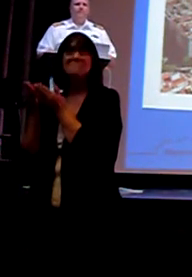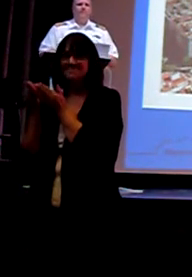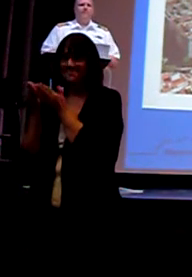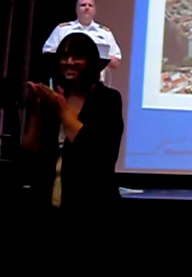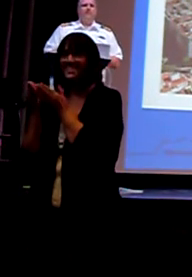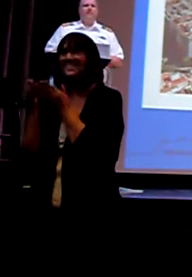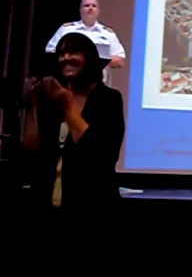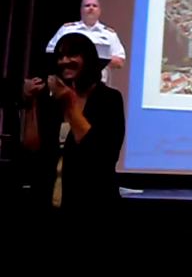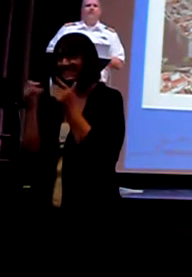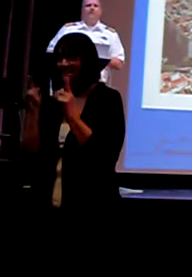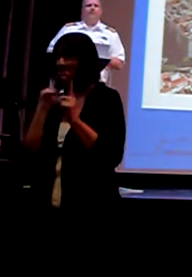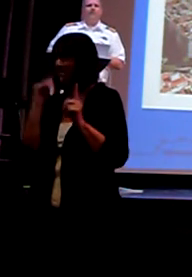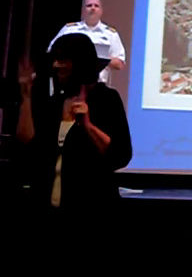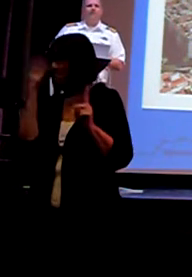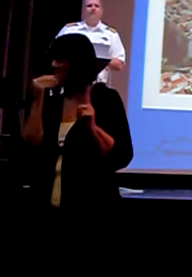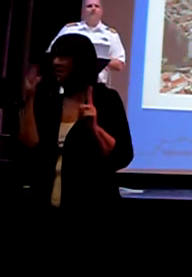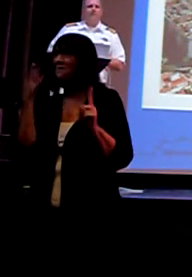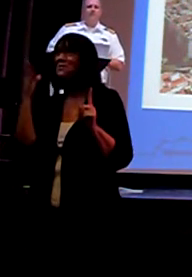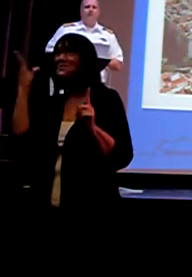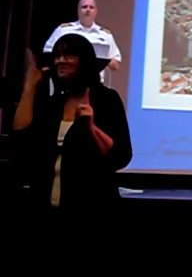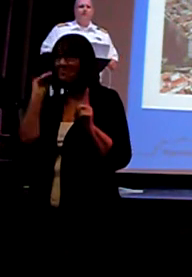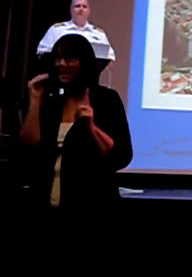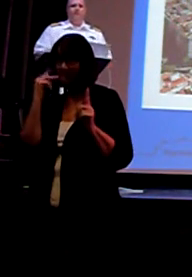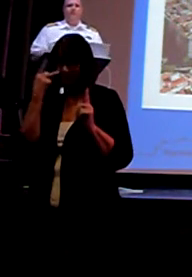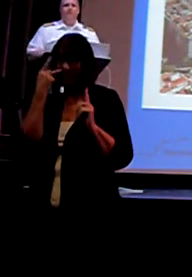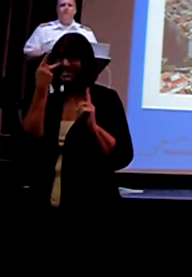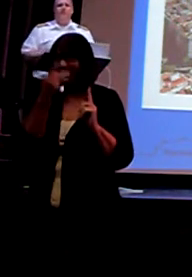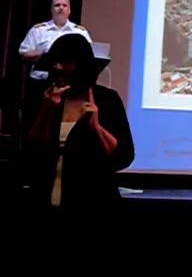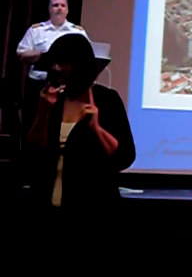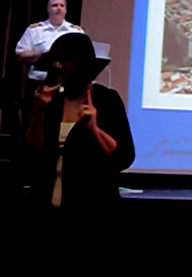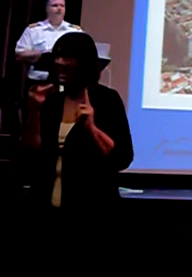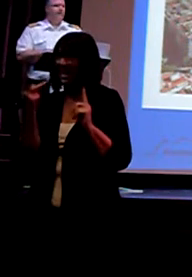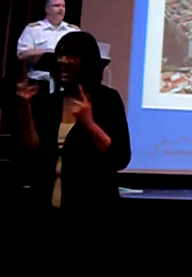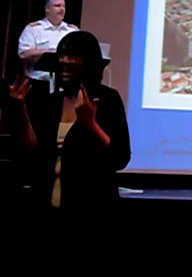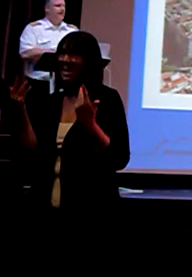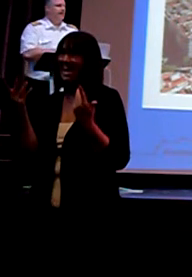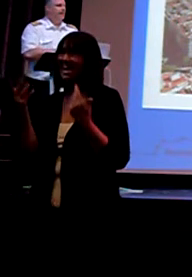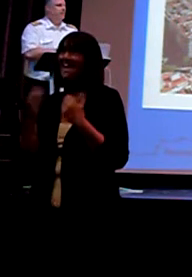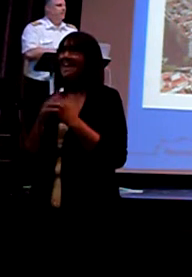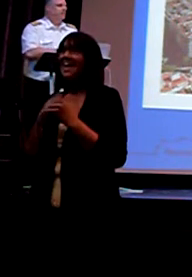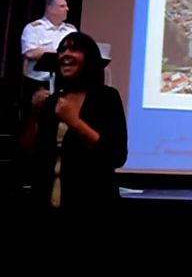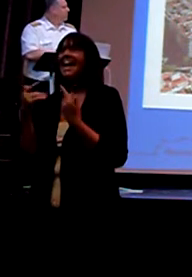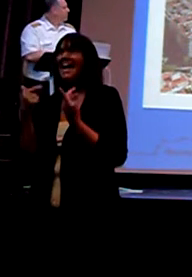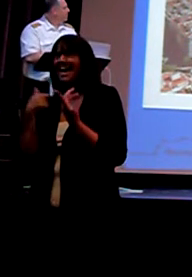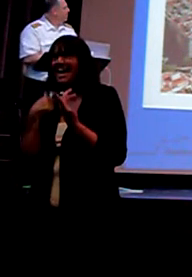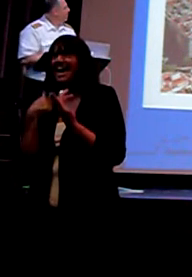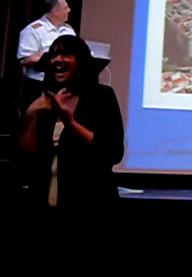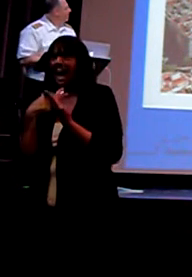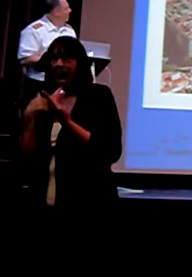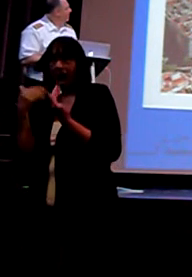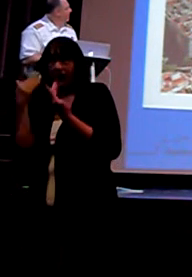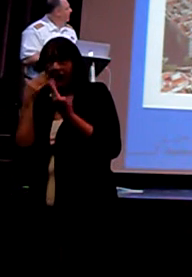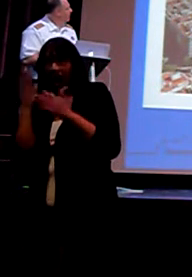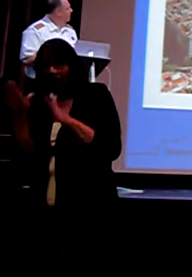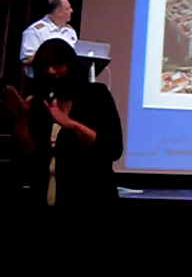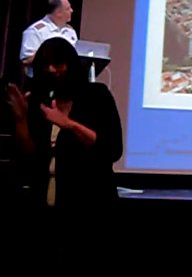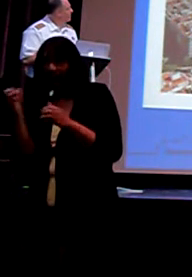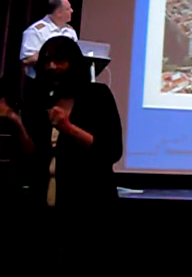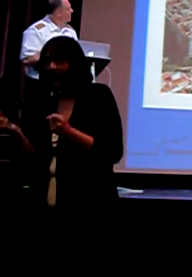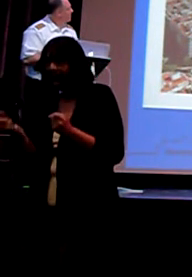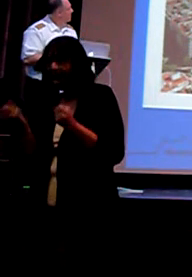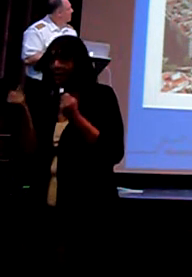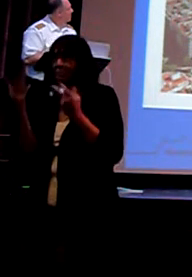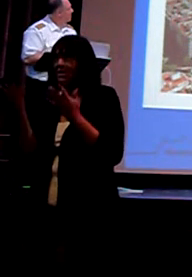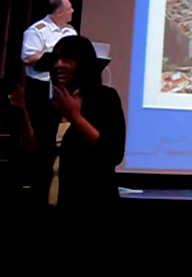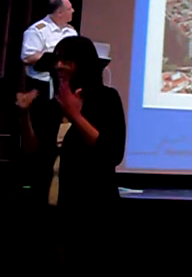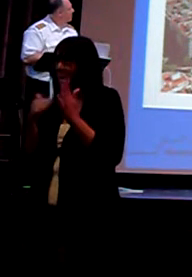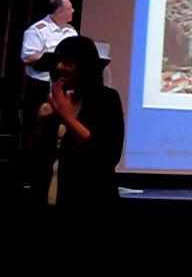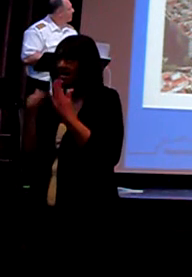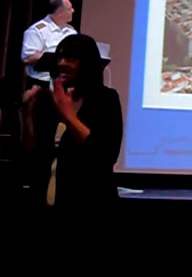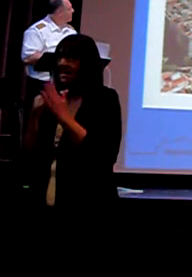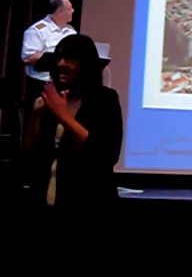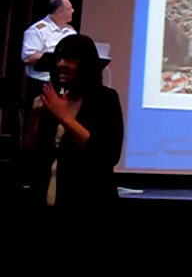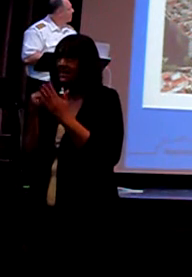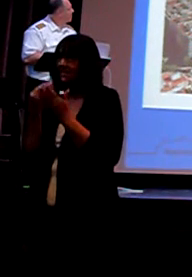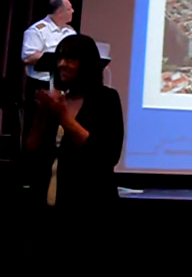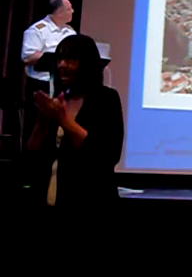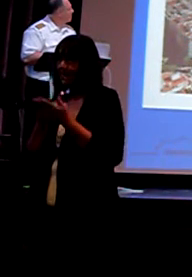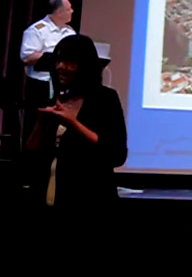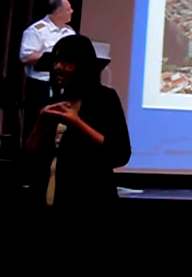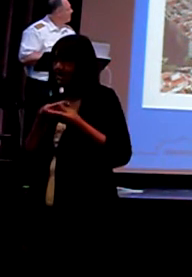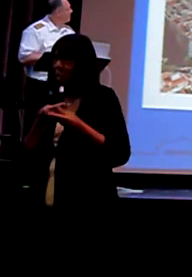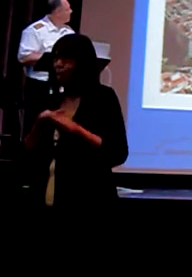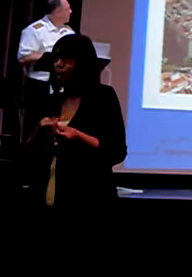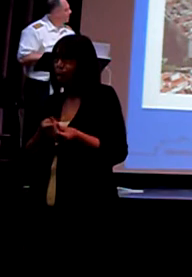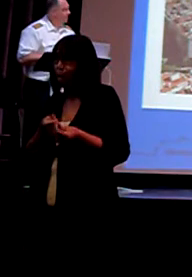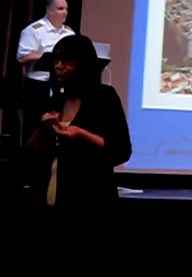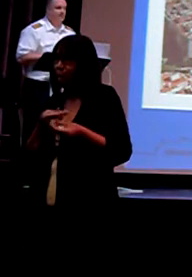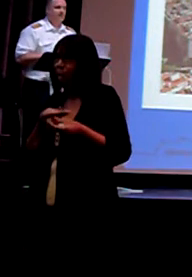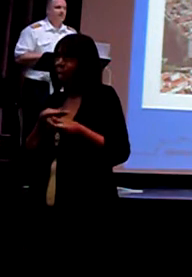it was a fantastic experience to see it, but I don't know how many hundreds of millions of euro that they put into